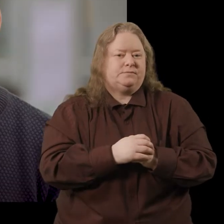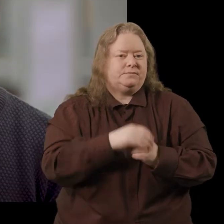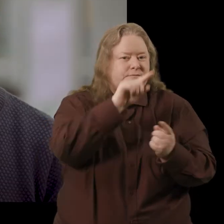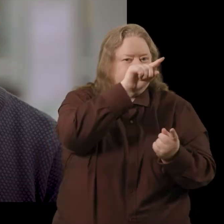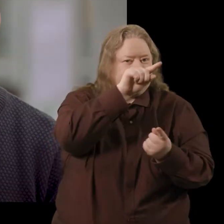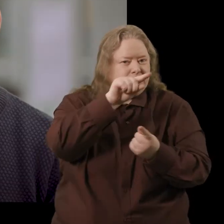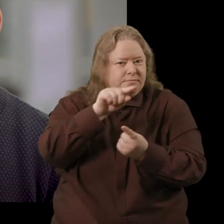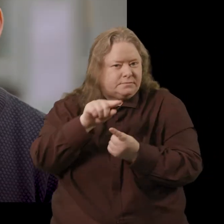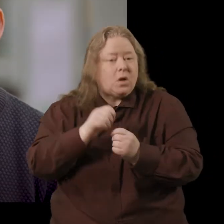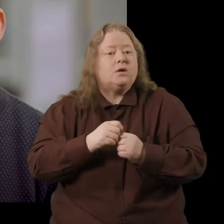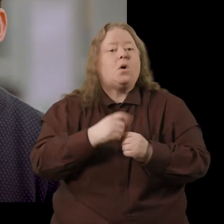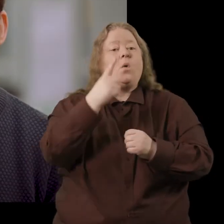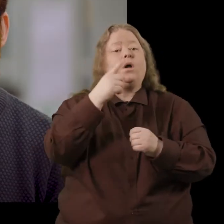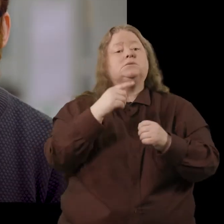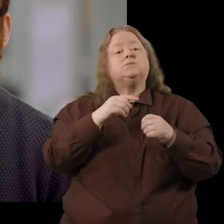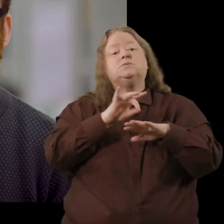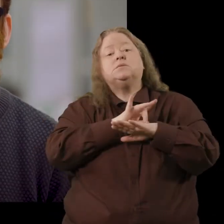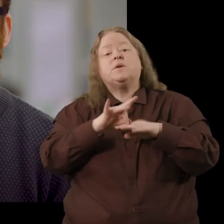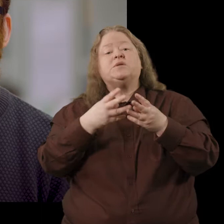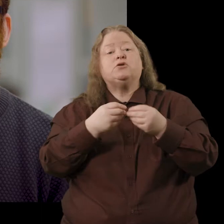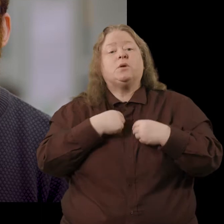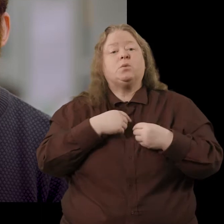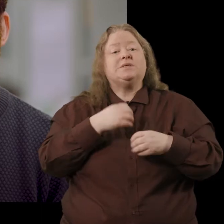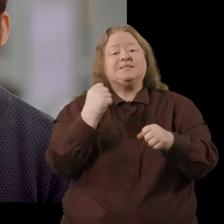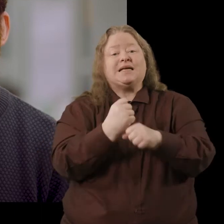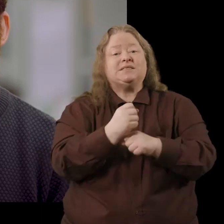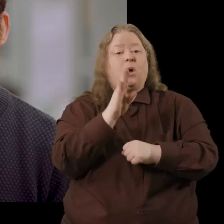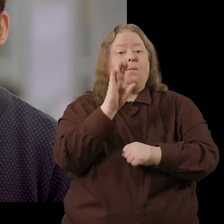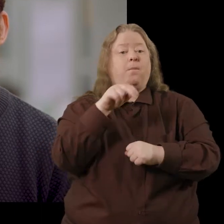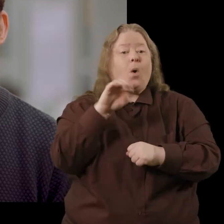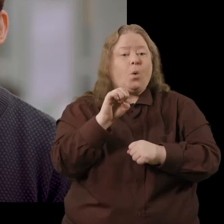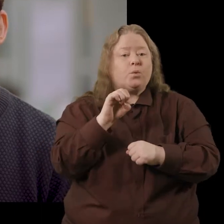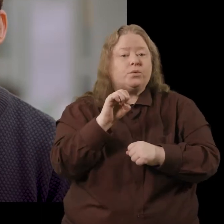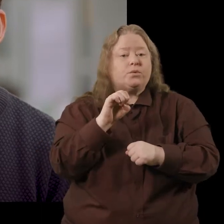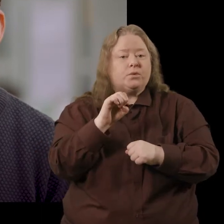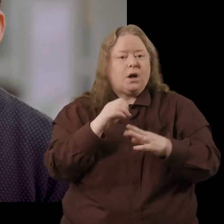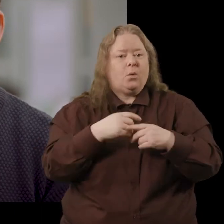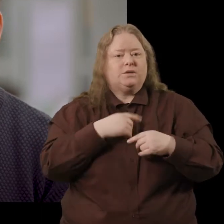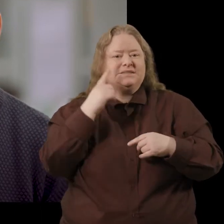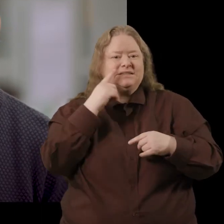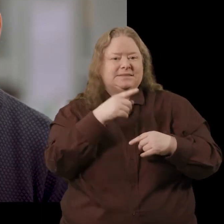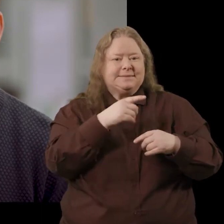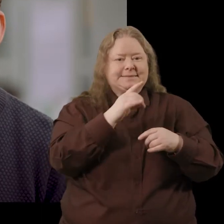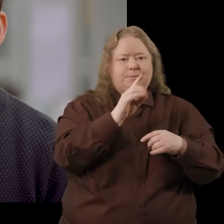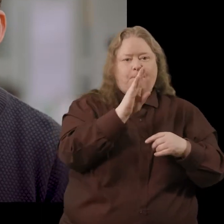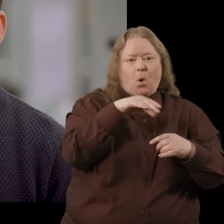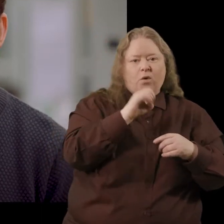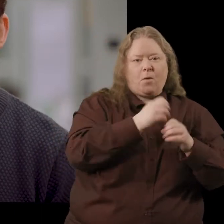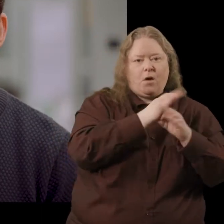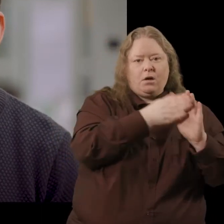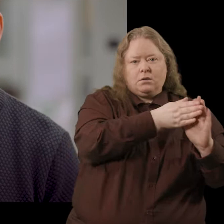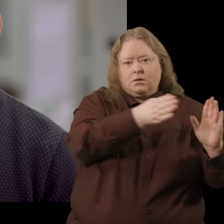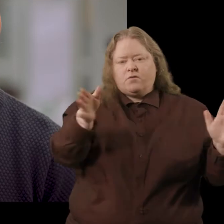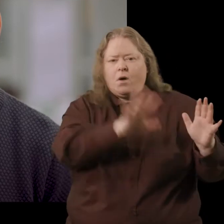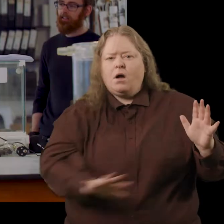One type of material that we can analyse is human bone, and we would regularly date bone from all periods, from